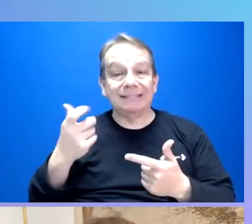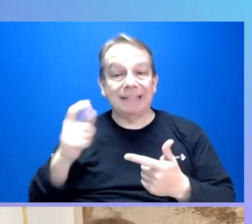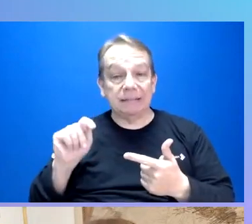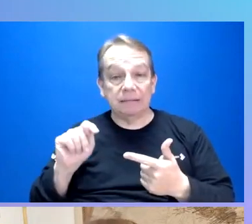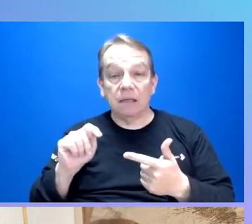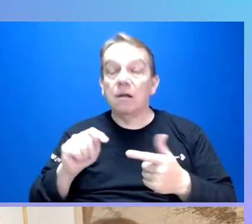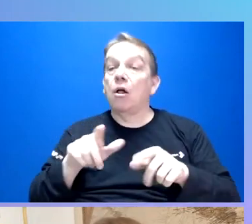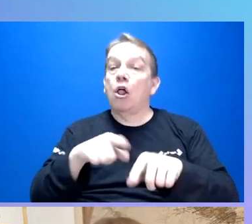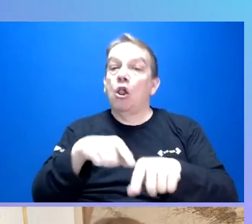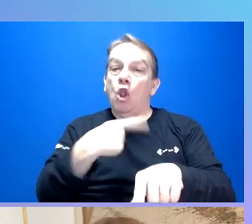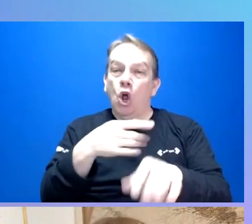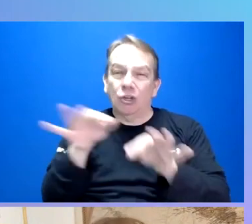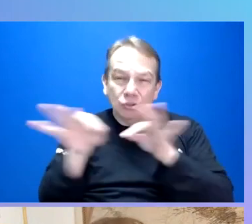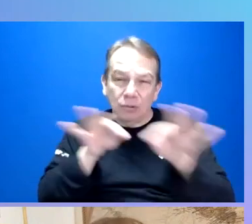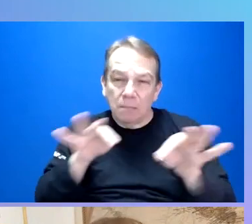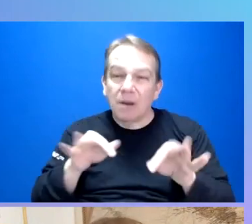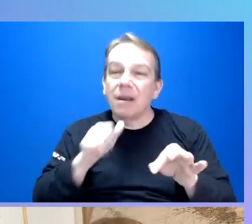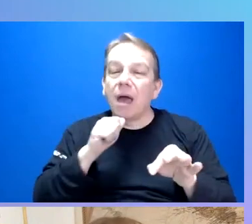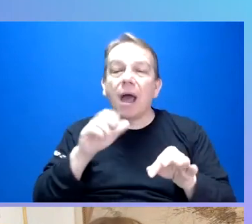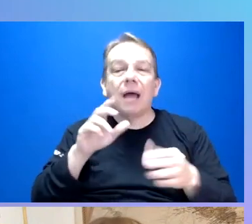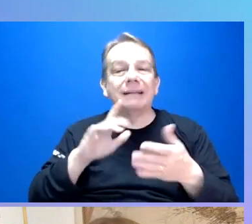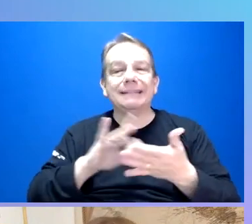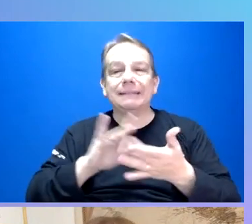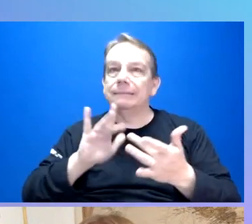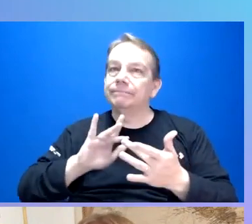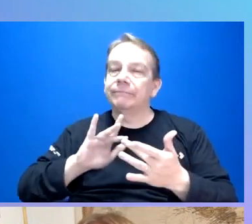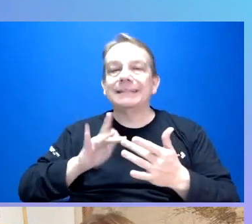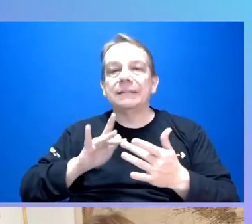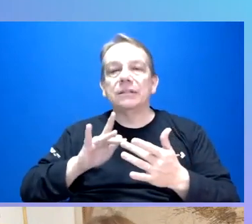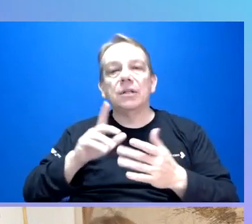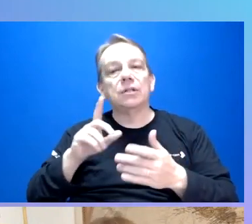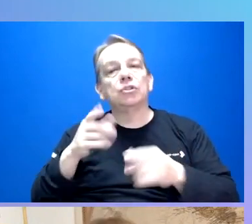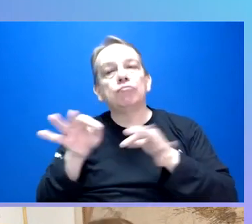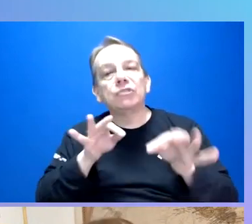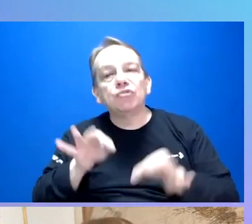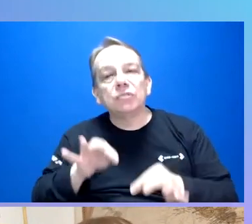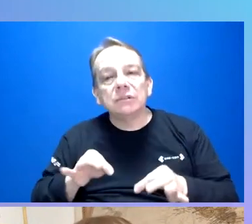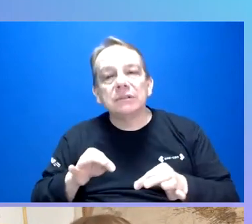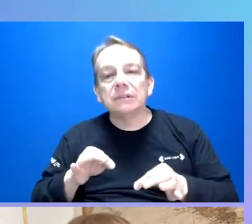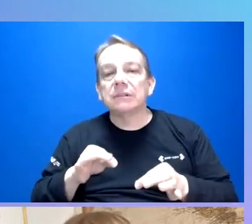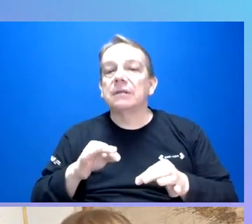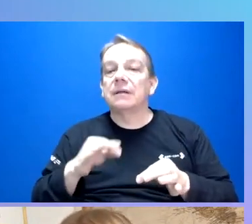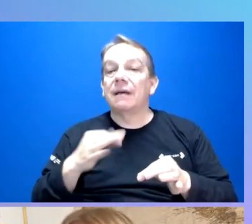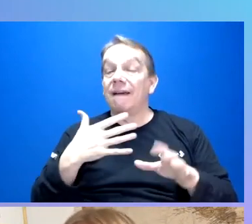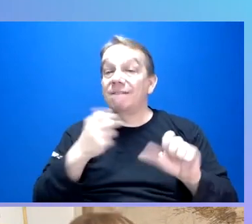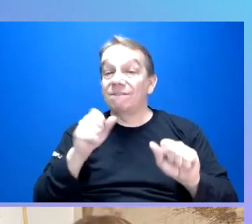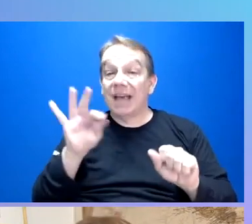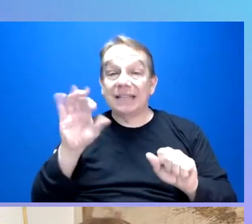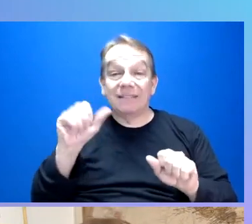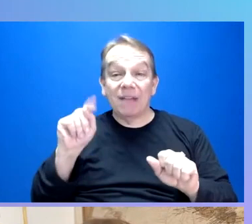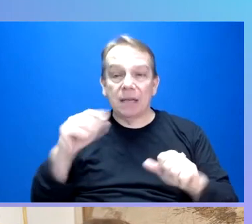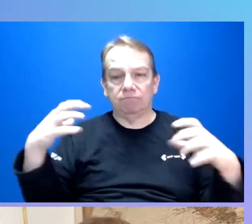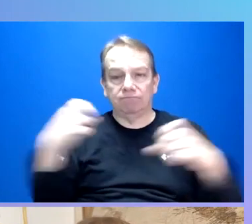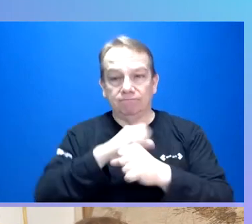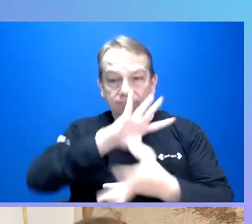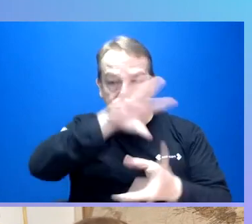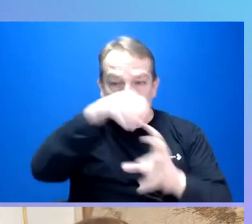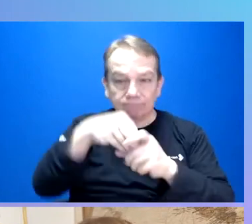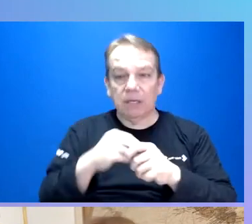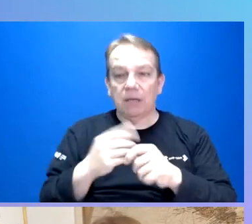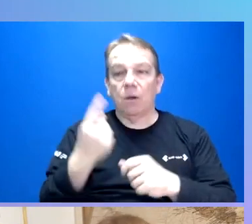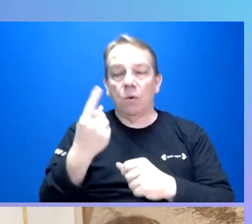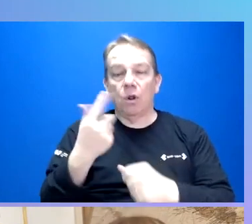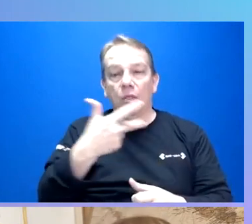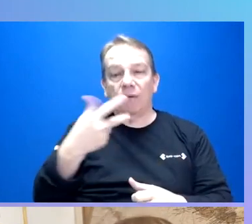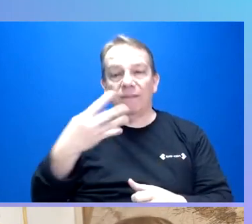provided step-by-step non-visual directions to each exhibit. We had fast facts that summarized all of the page content in 3 to